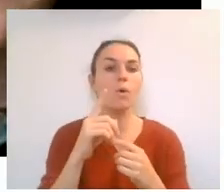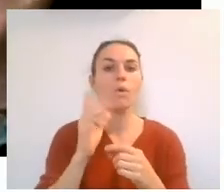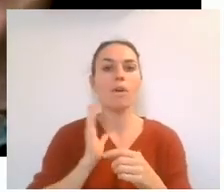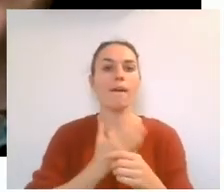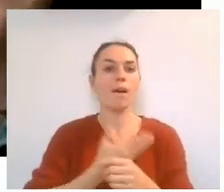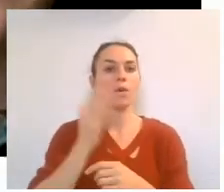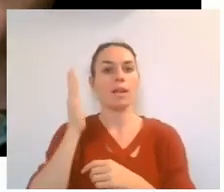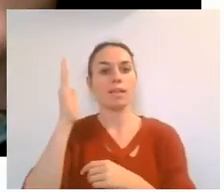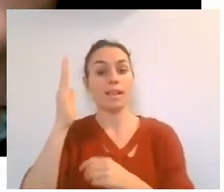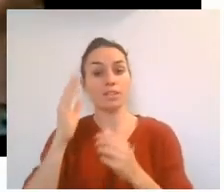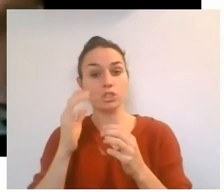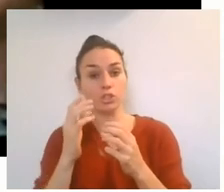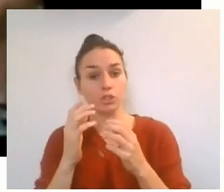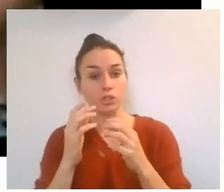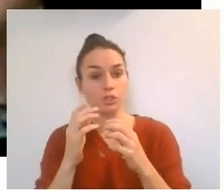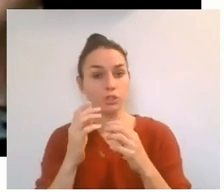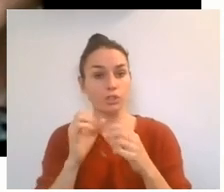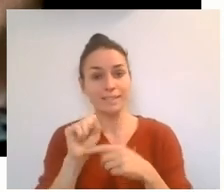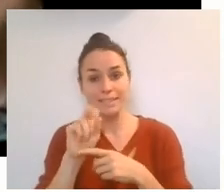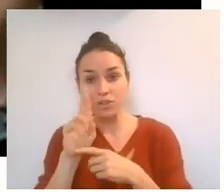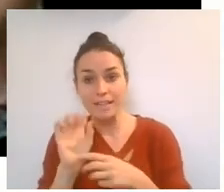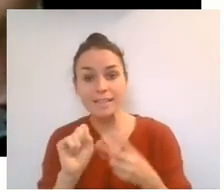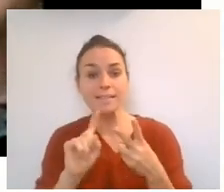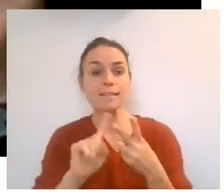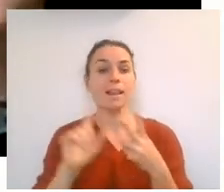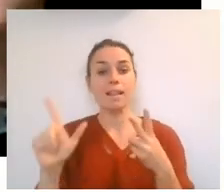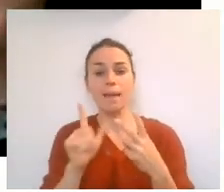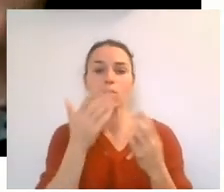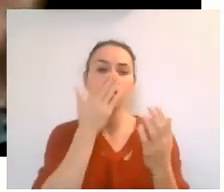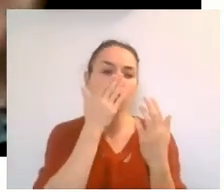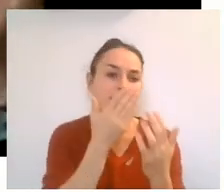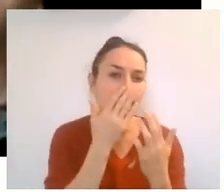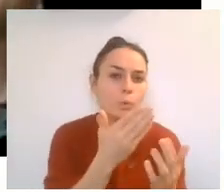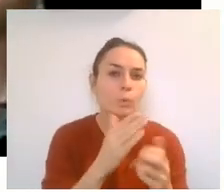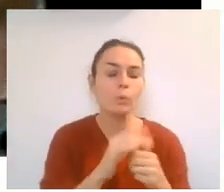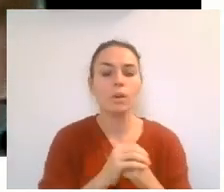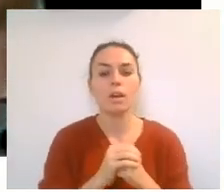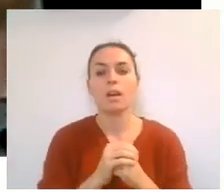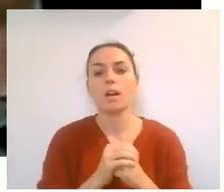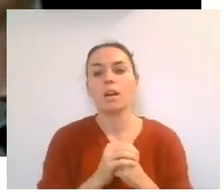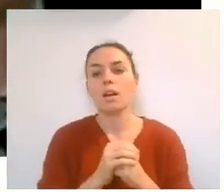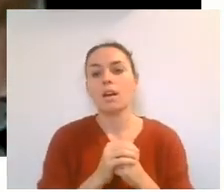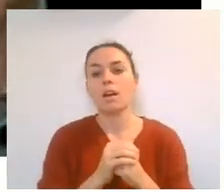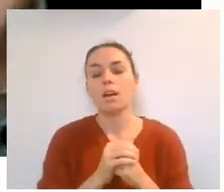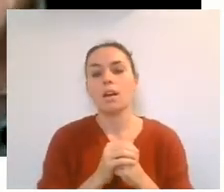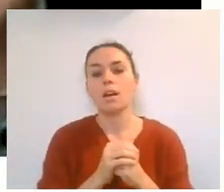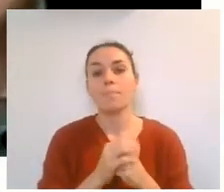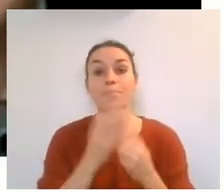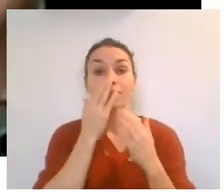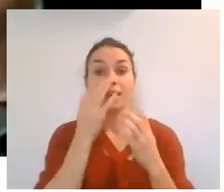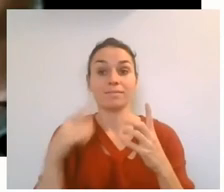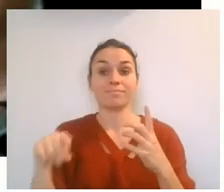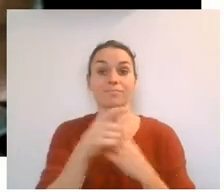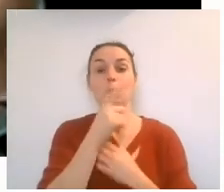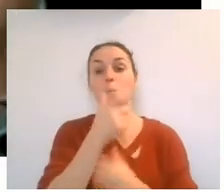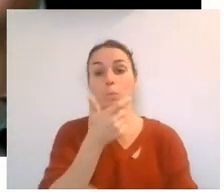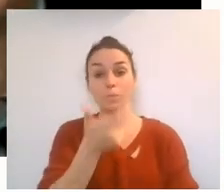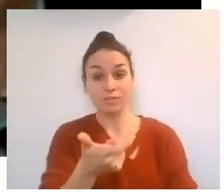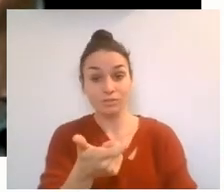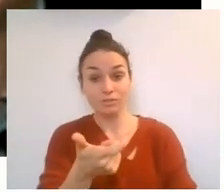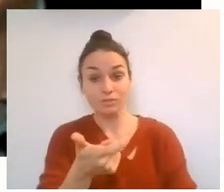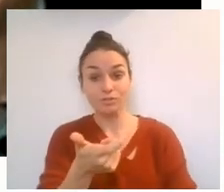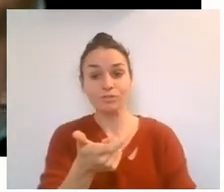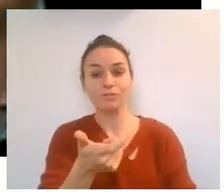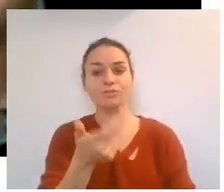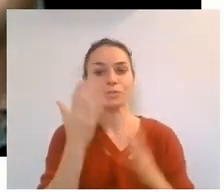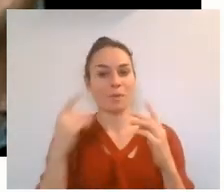Libraries Foundation, and on behalf of Sno-Isle Libraries, thank you. And I also want to thank our audience. I hope you